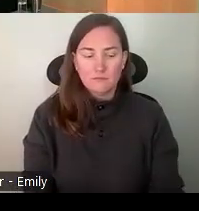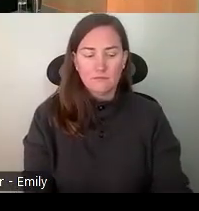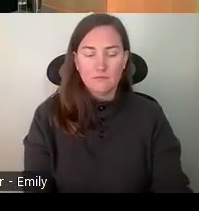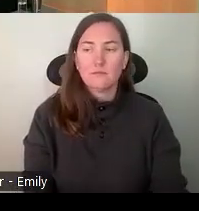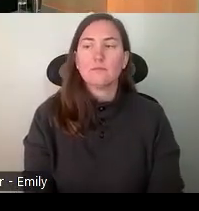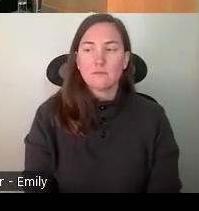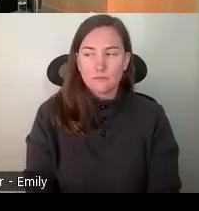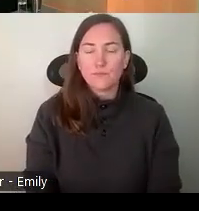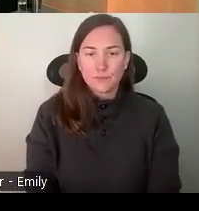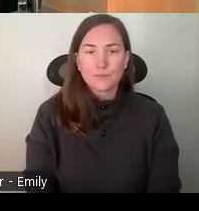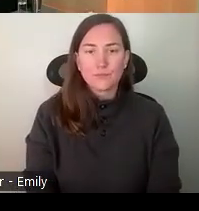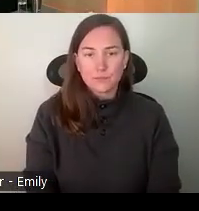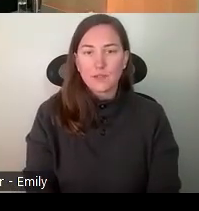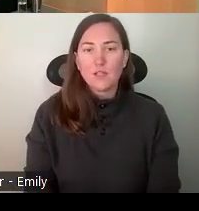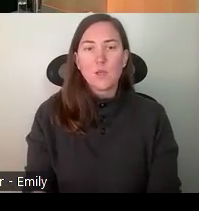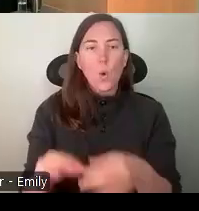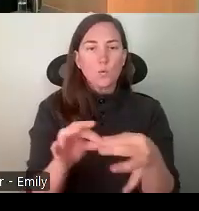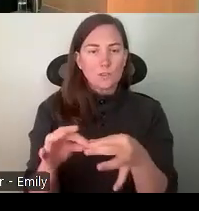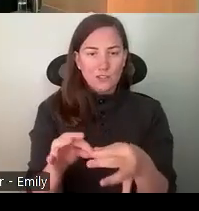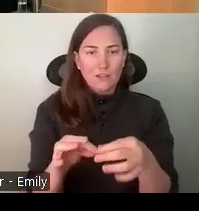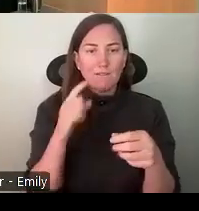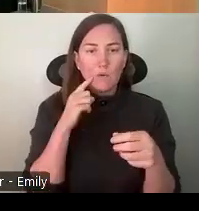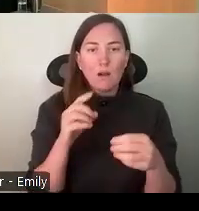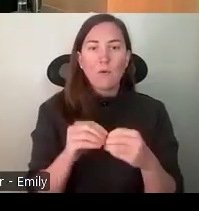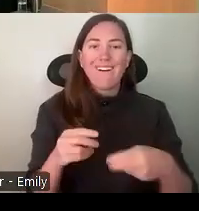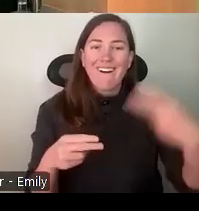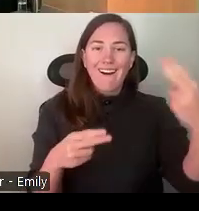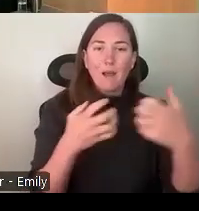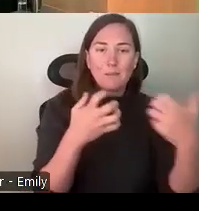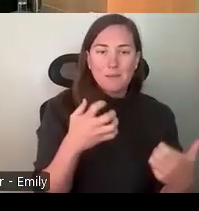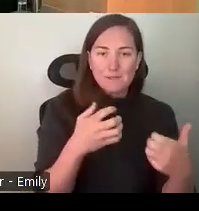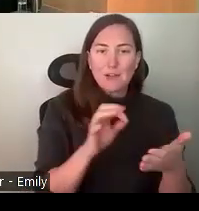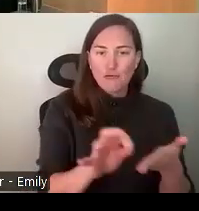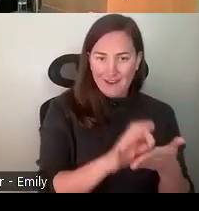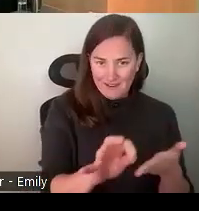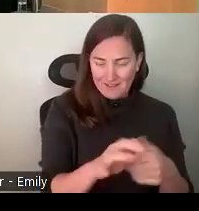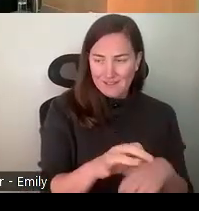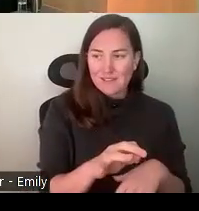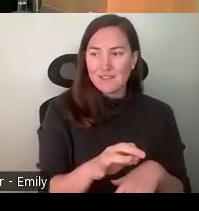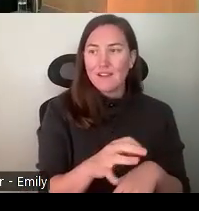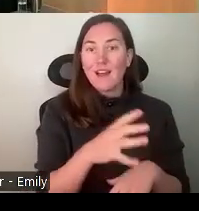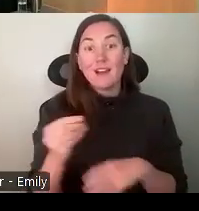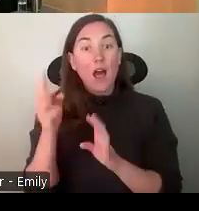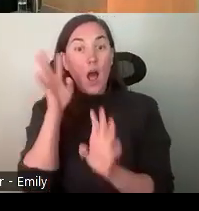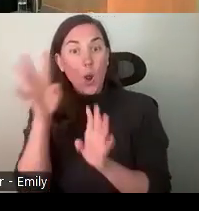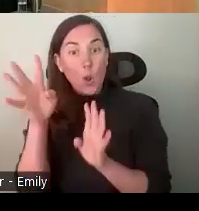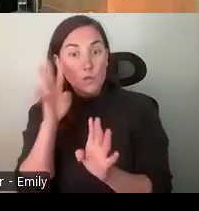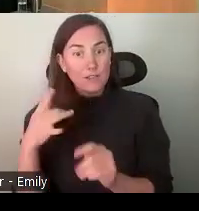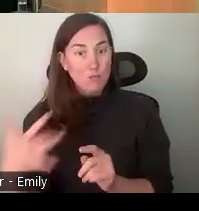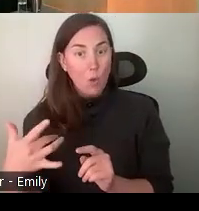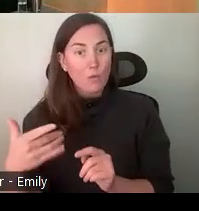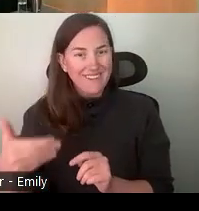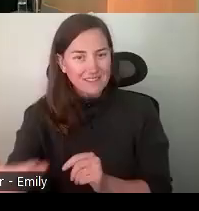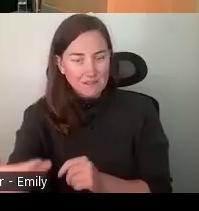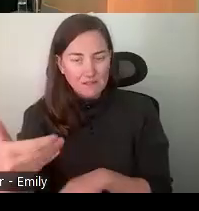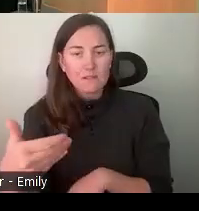When we examined associations between higher mismatch ratings and the hallucination proneness in